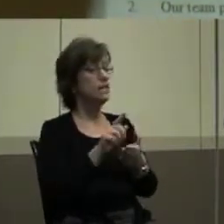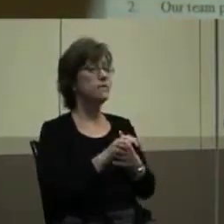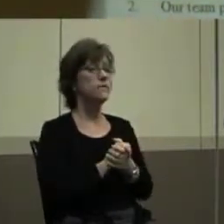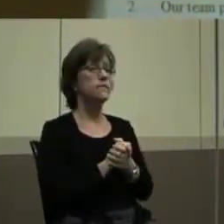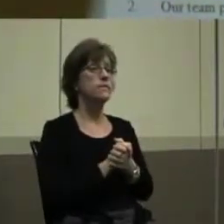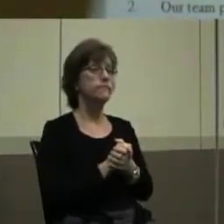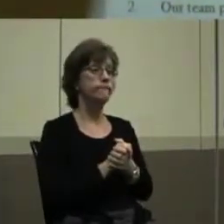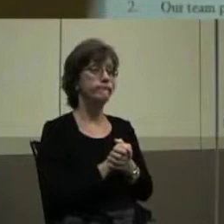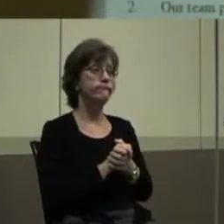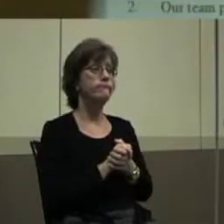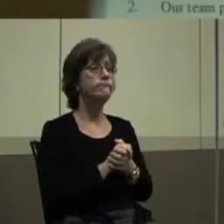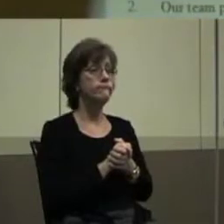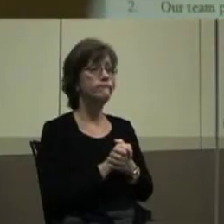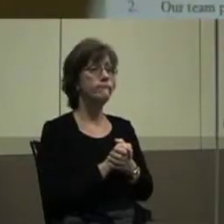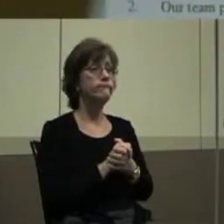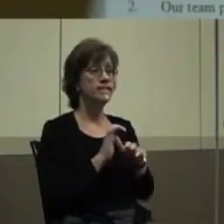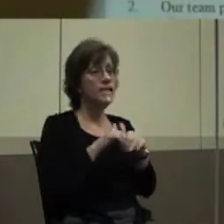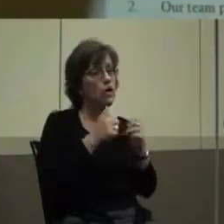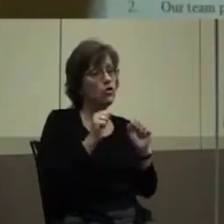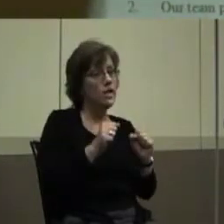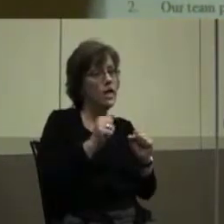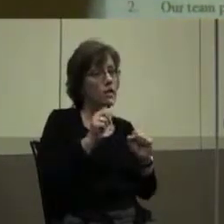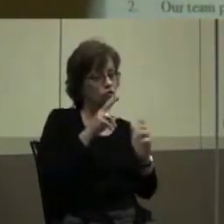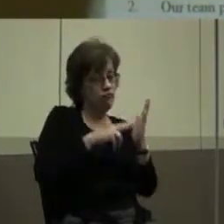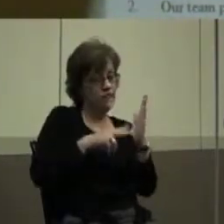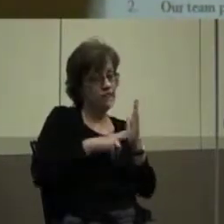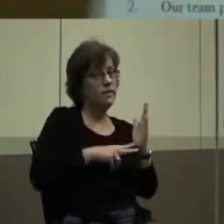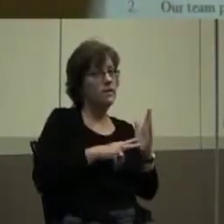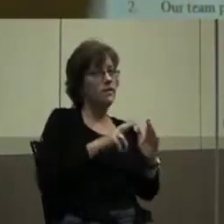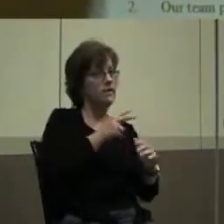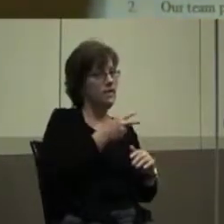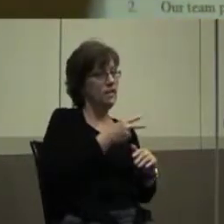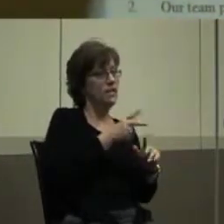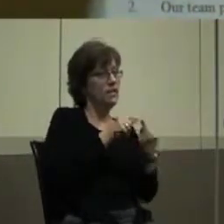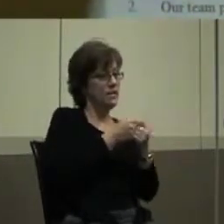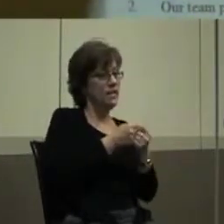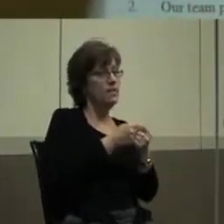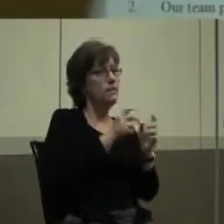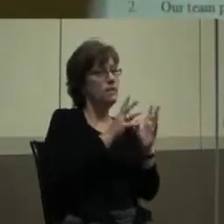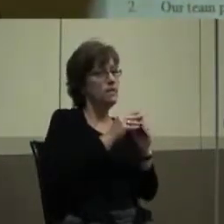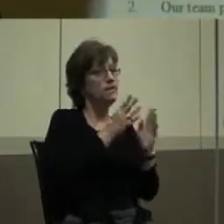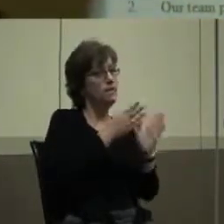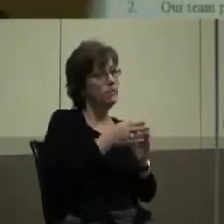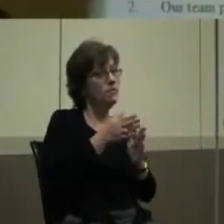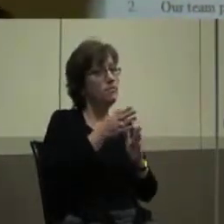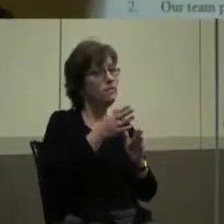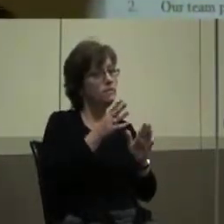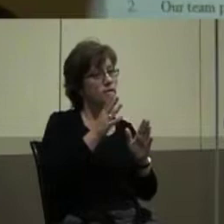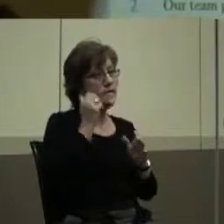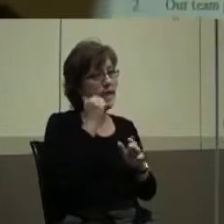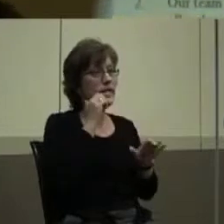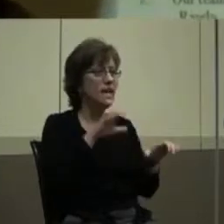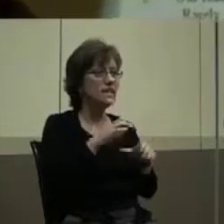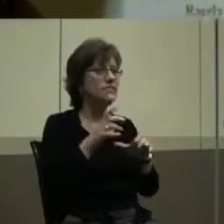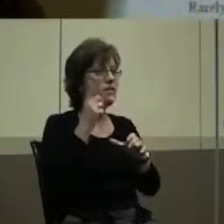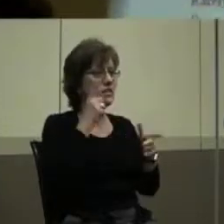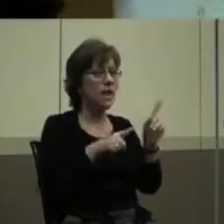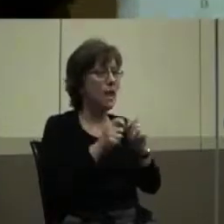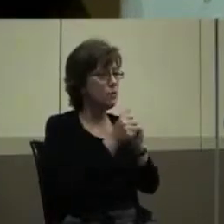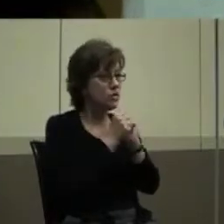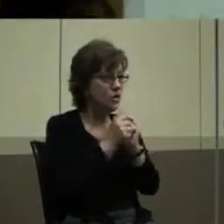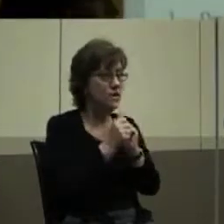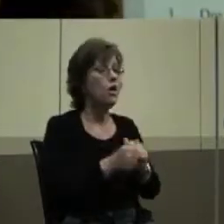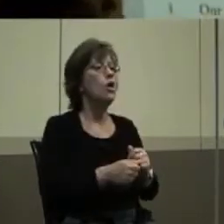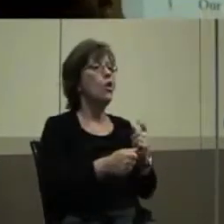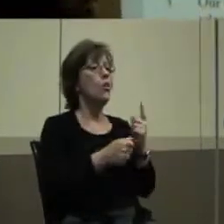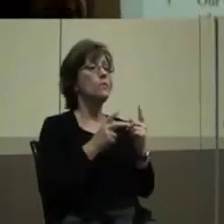Okay, so that's how you can interpret it. The second one, our team plans daily classroom activities collaboratively. 1 person says